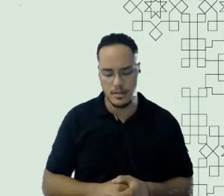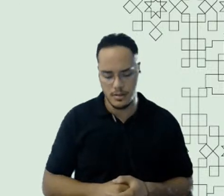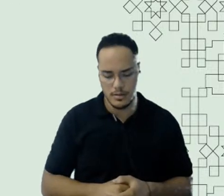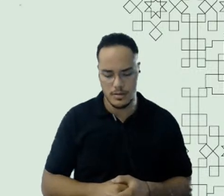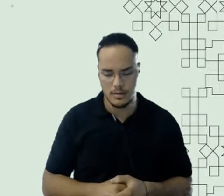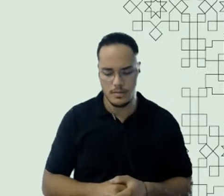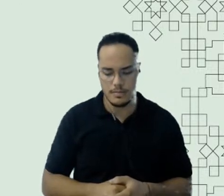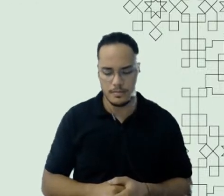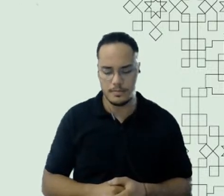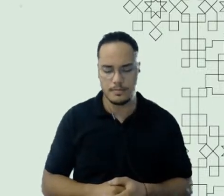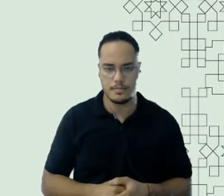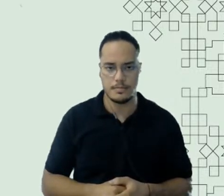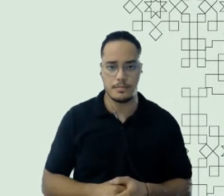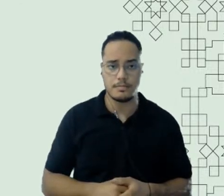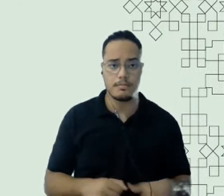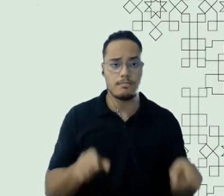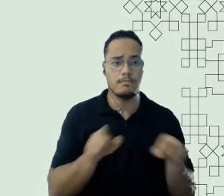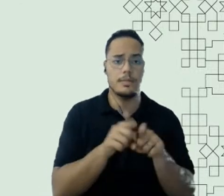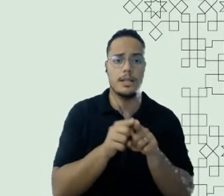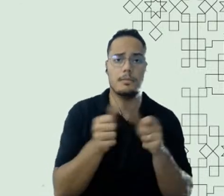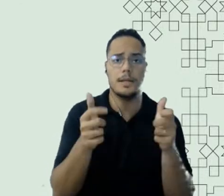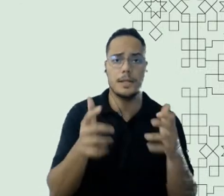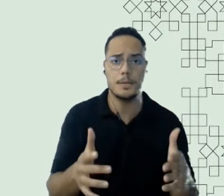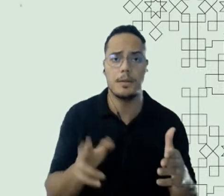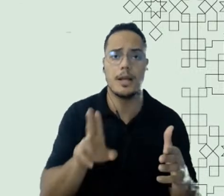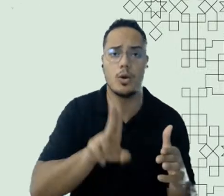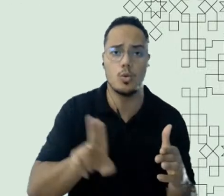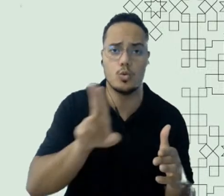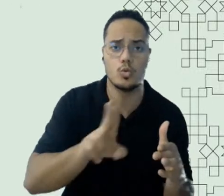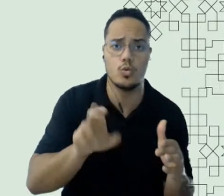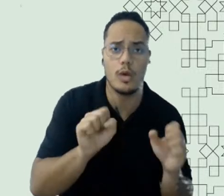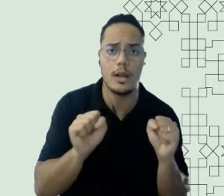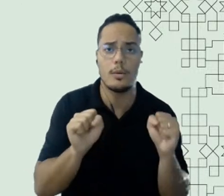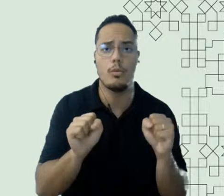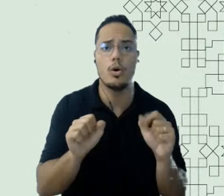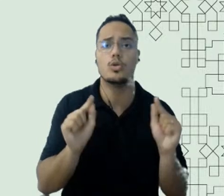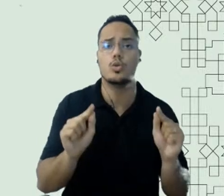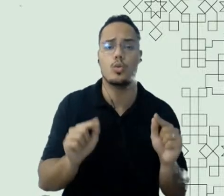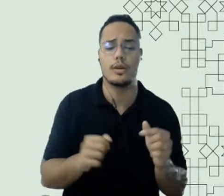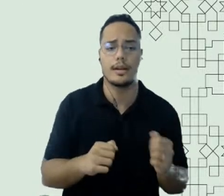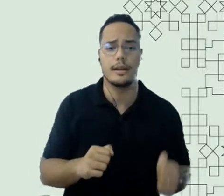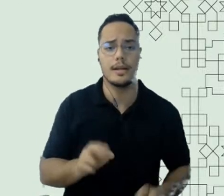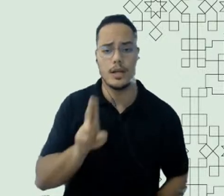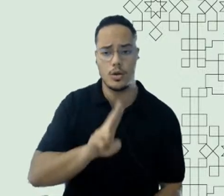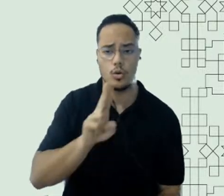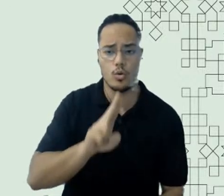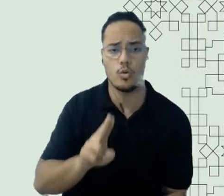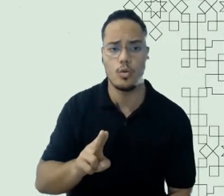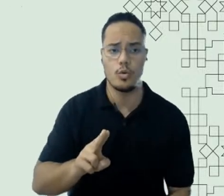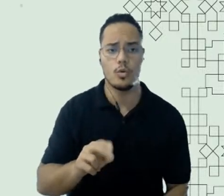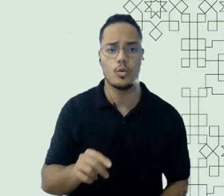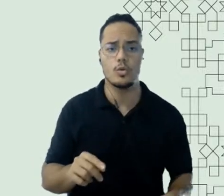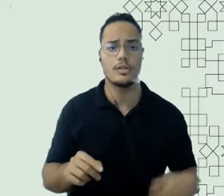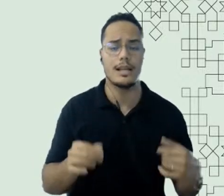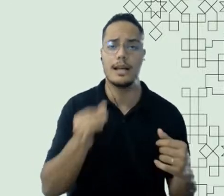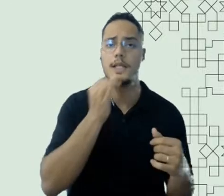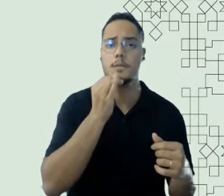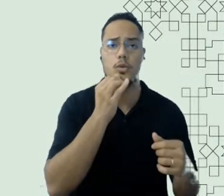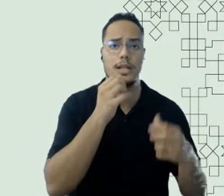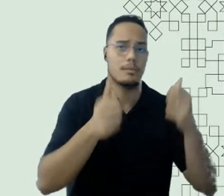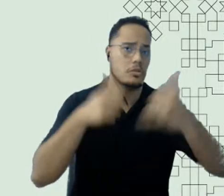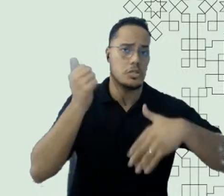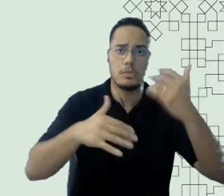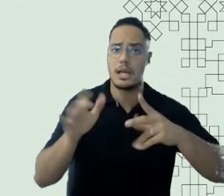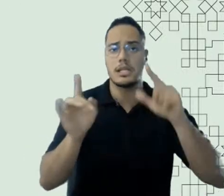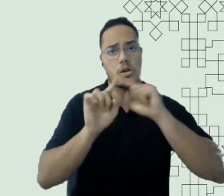users can rely on quotation, criticism, review, and parody. So it is sort of, the way I see it, ex ante consideration.